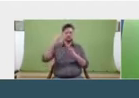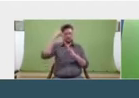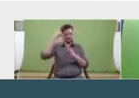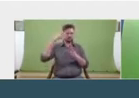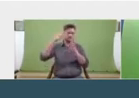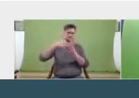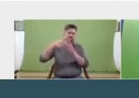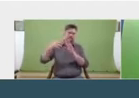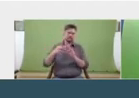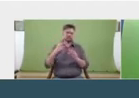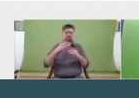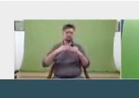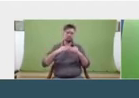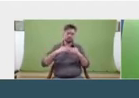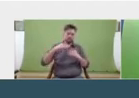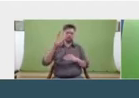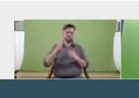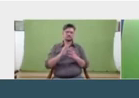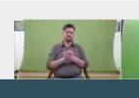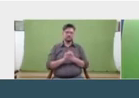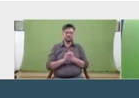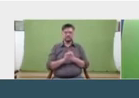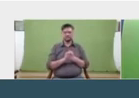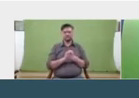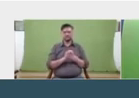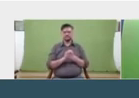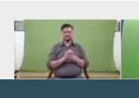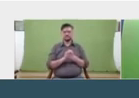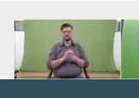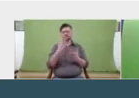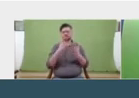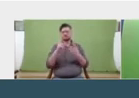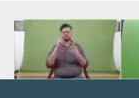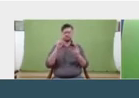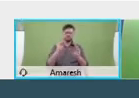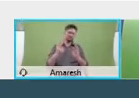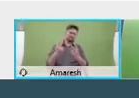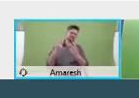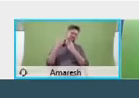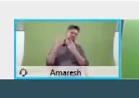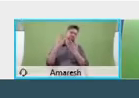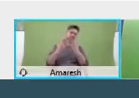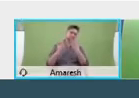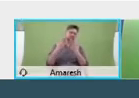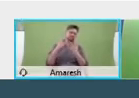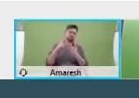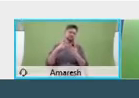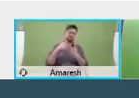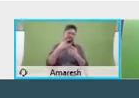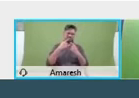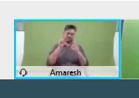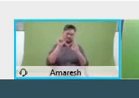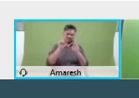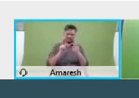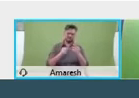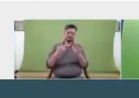uh reflect for a moment that these are actually not necessarily linguistic properties all